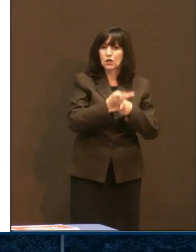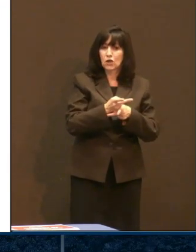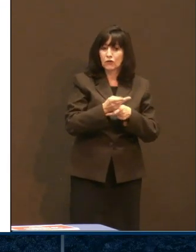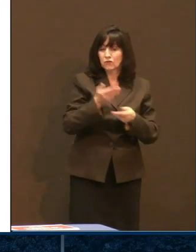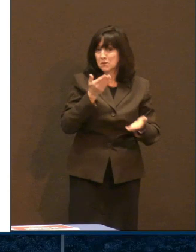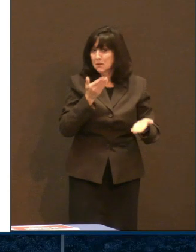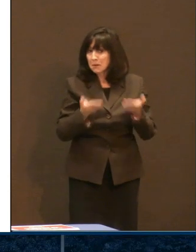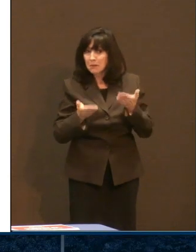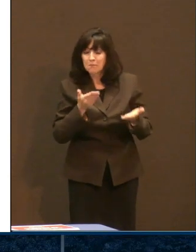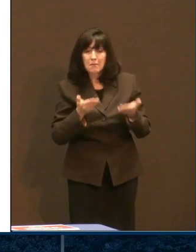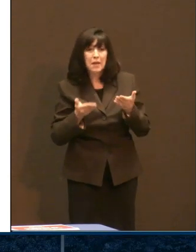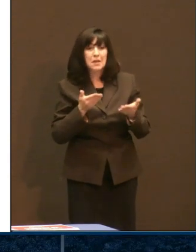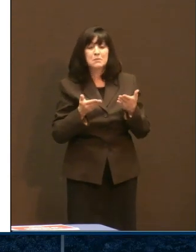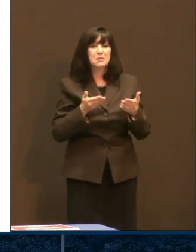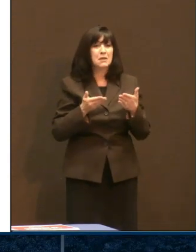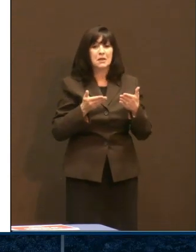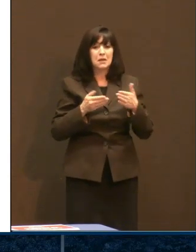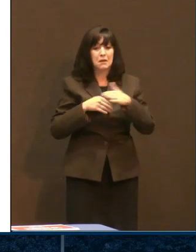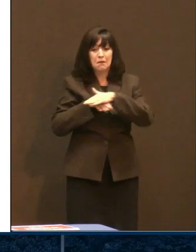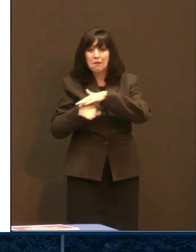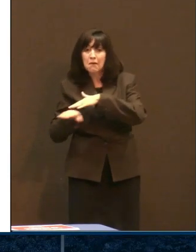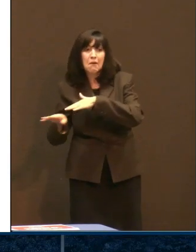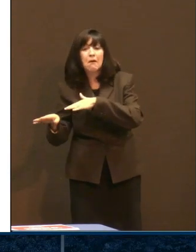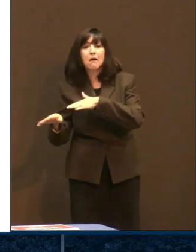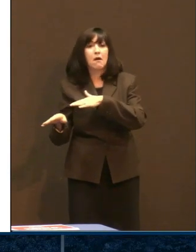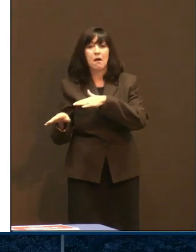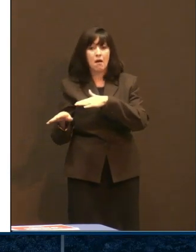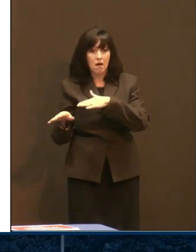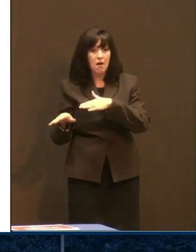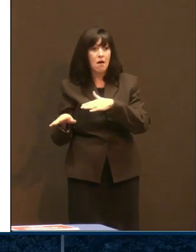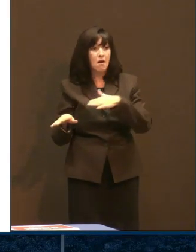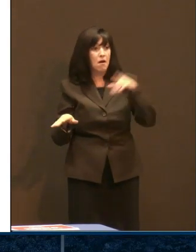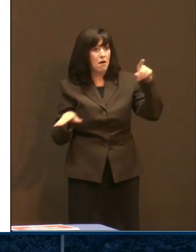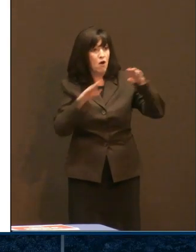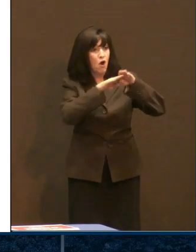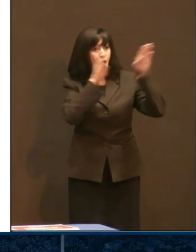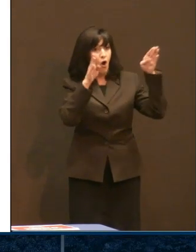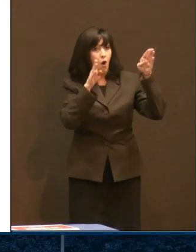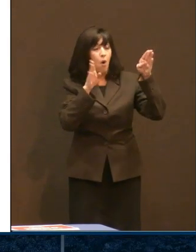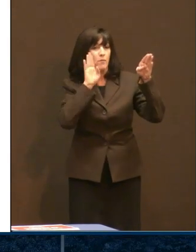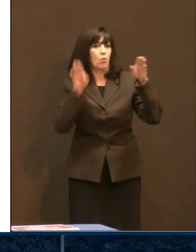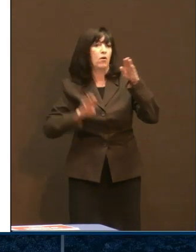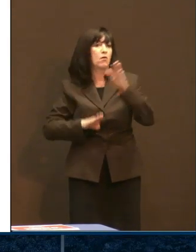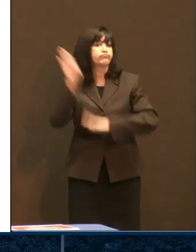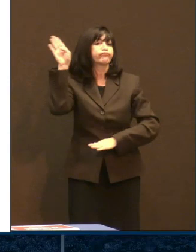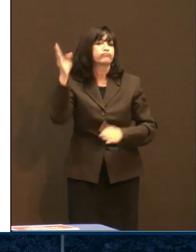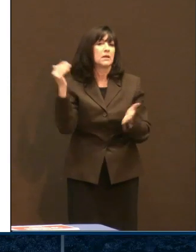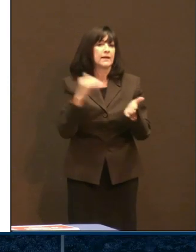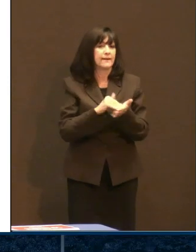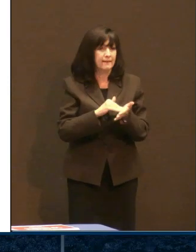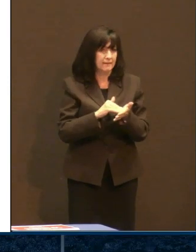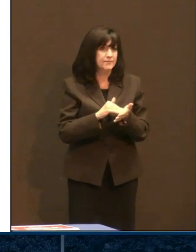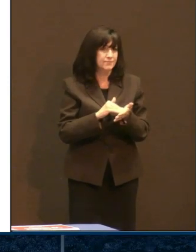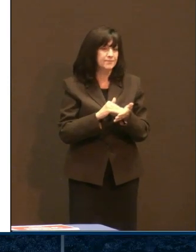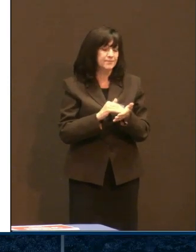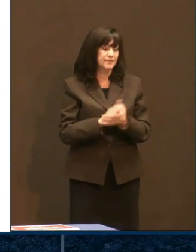there's an opportunity there. And again, we're going to look at those specifics with the feedback of the private